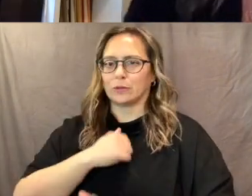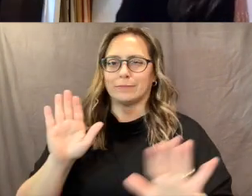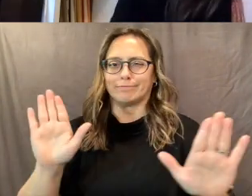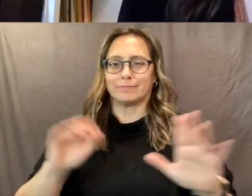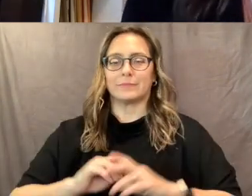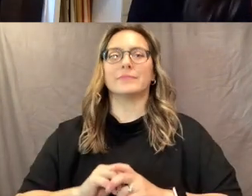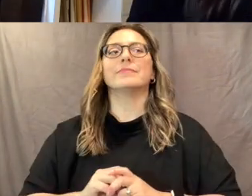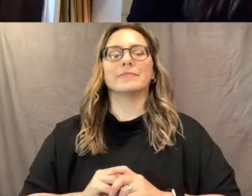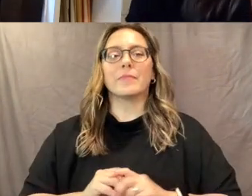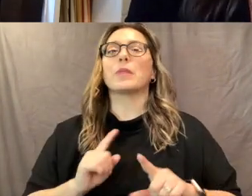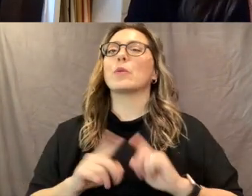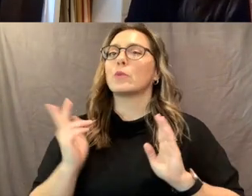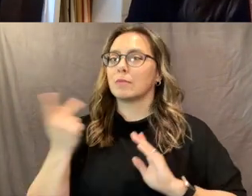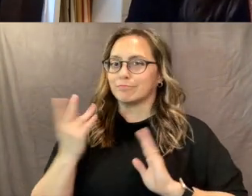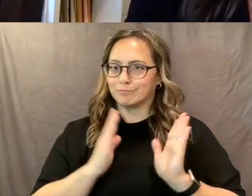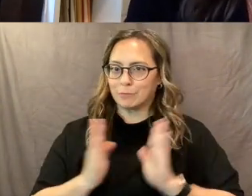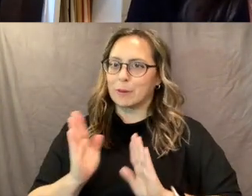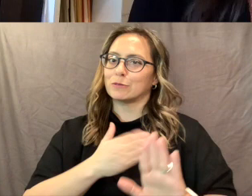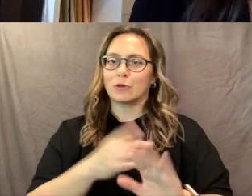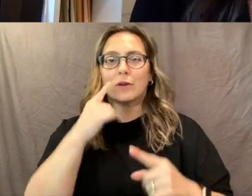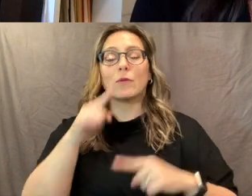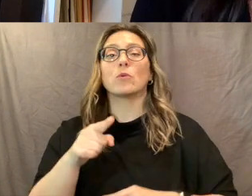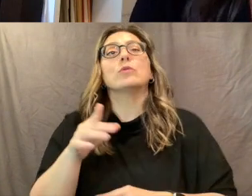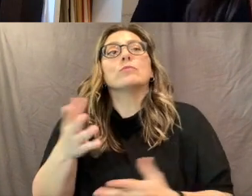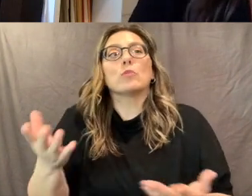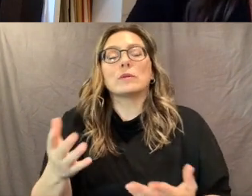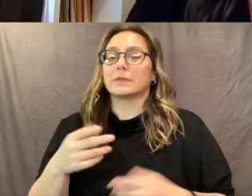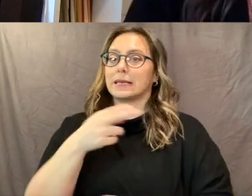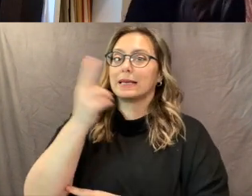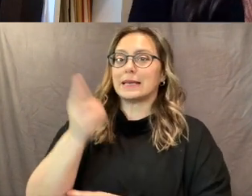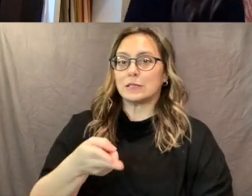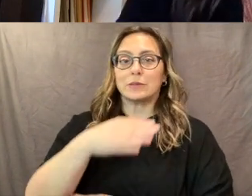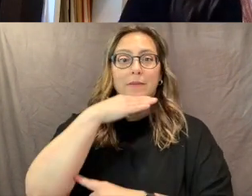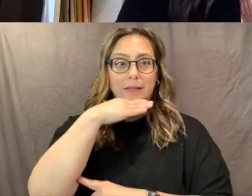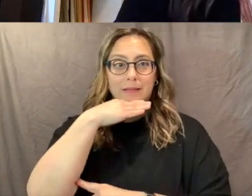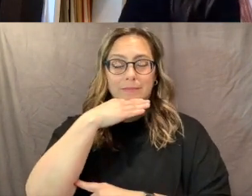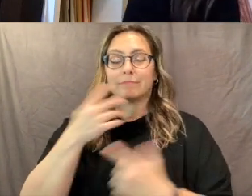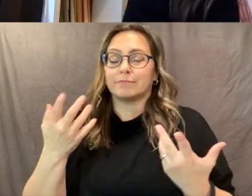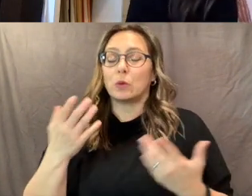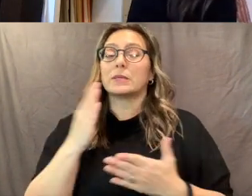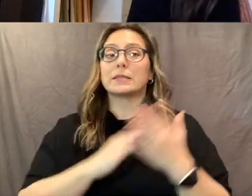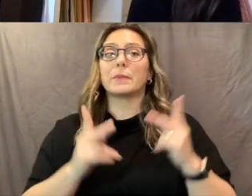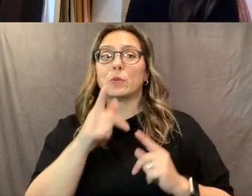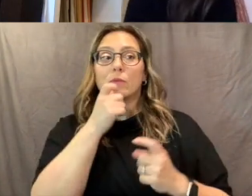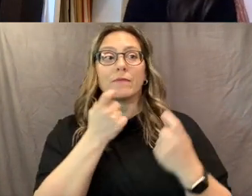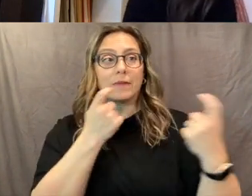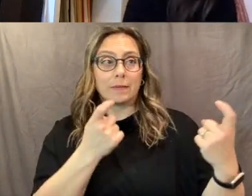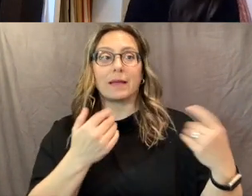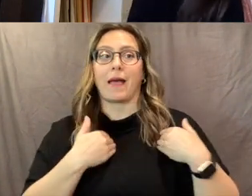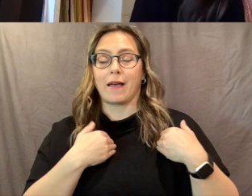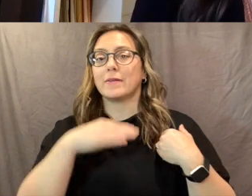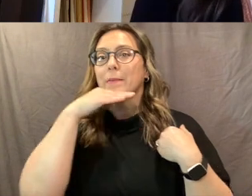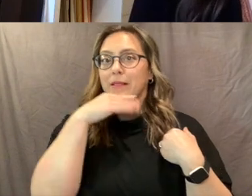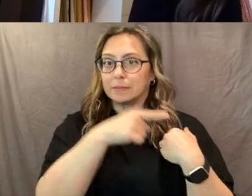Sorry. And we've prepared some songs for you about the history of epilepsy or some people